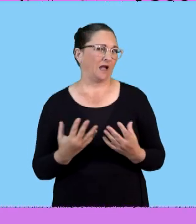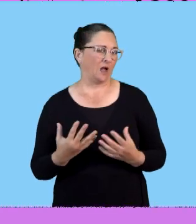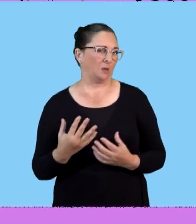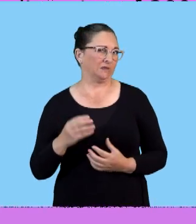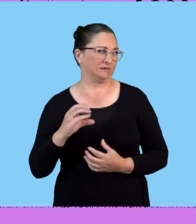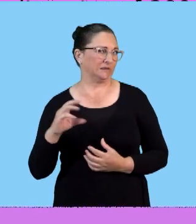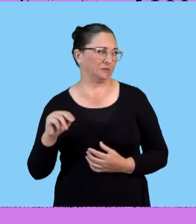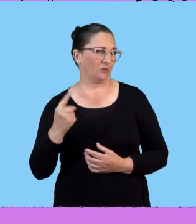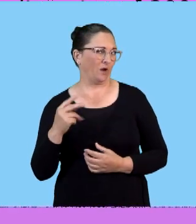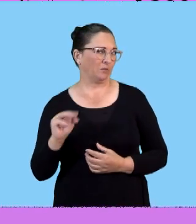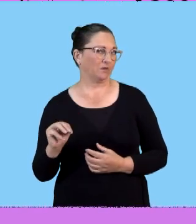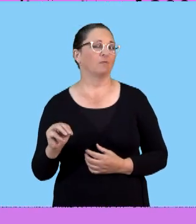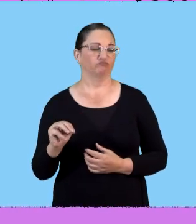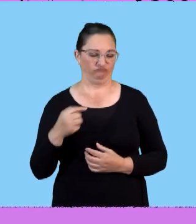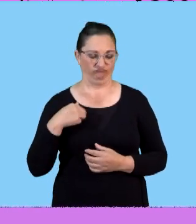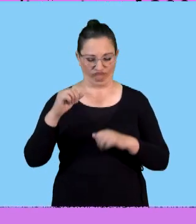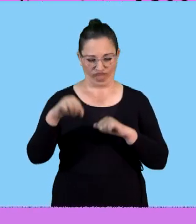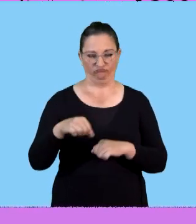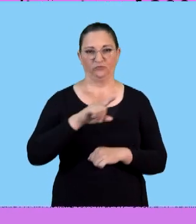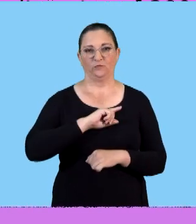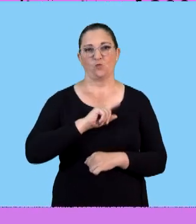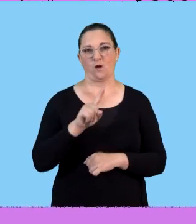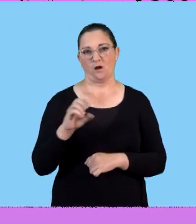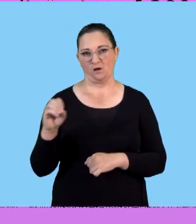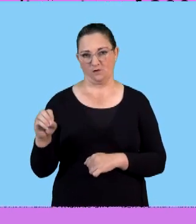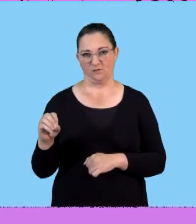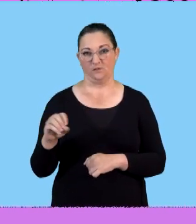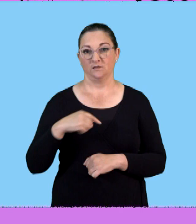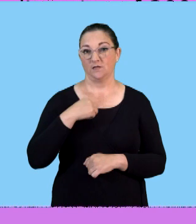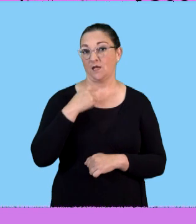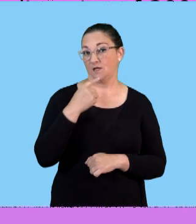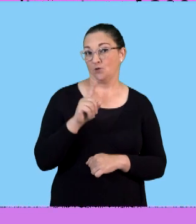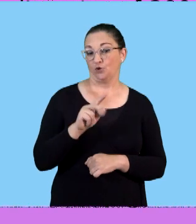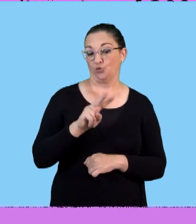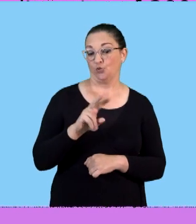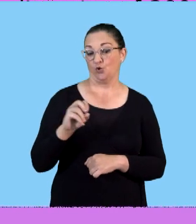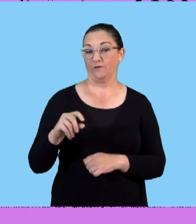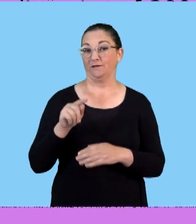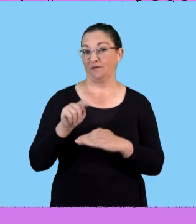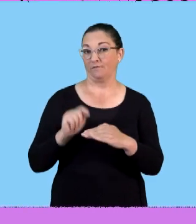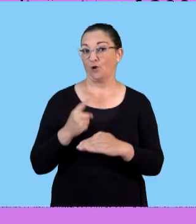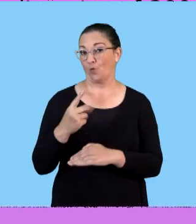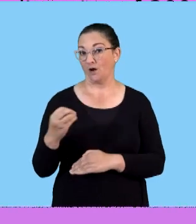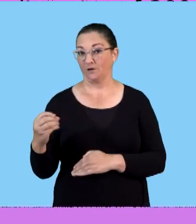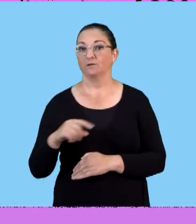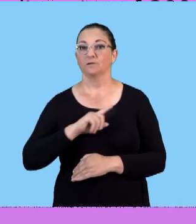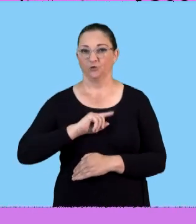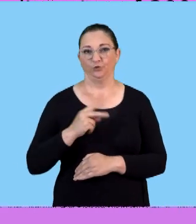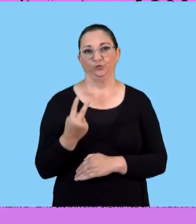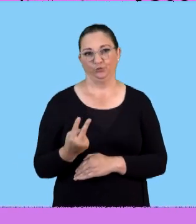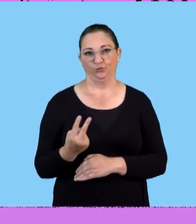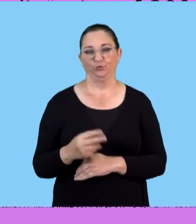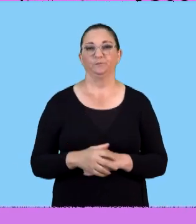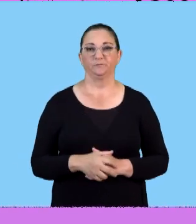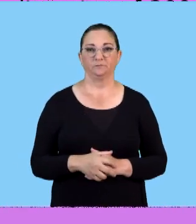many centimeters in a meter again? Yes, I agree, that's 100, right? So I'm going to say 200 divided by 100. We know the answer there is